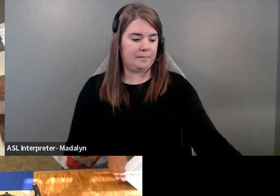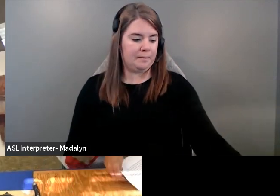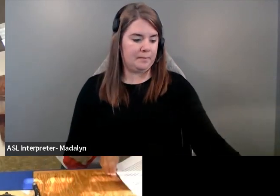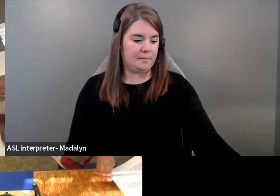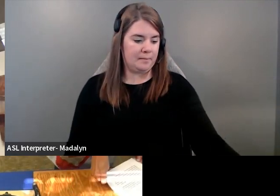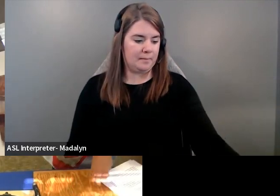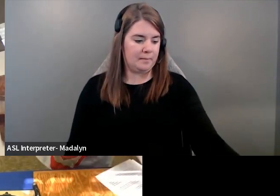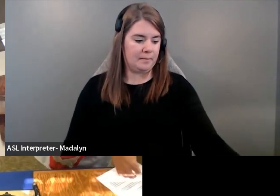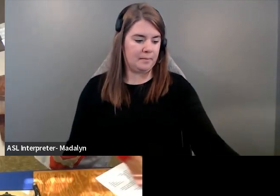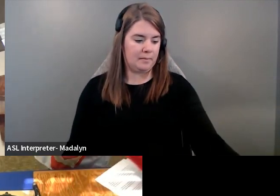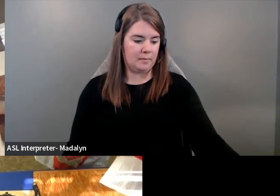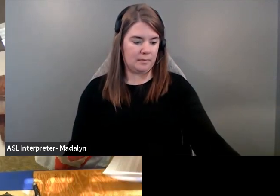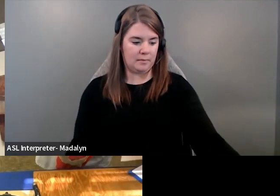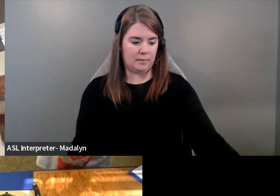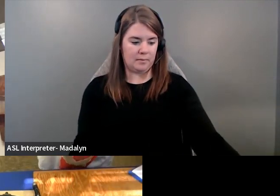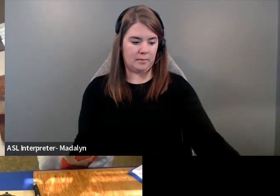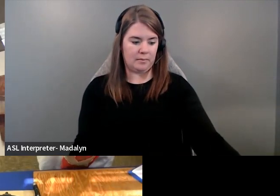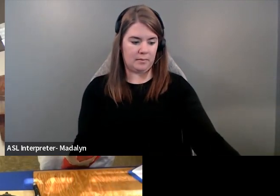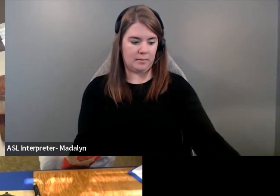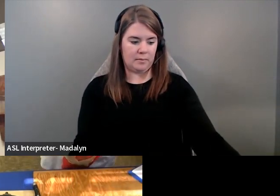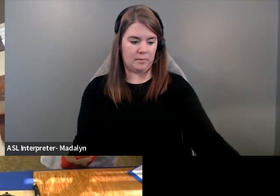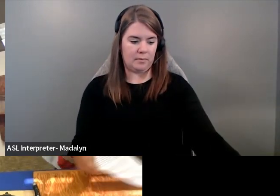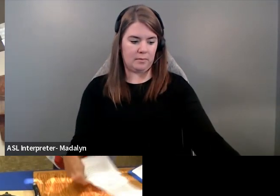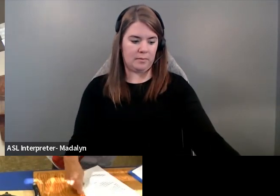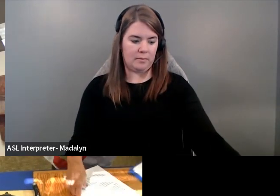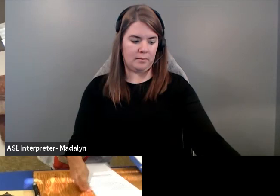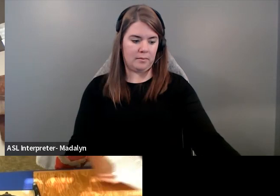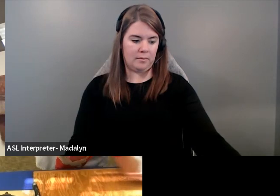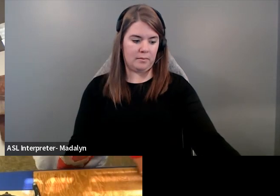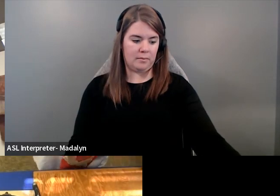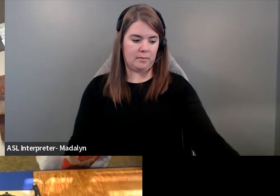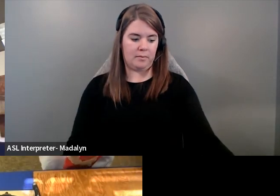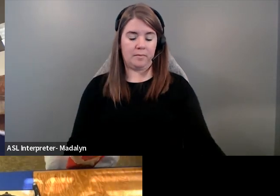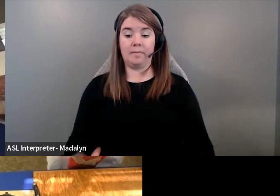So that was that item on our make ahead. The